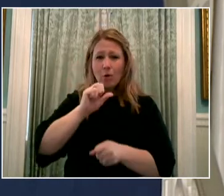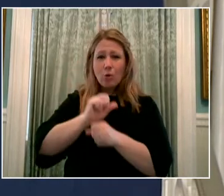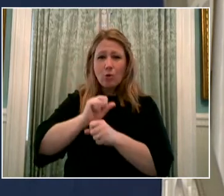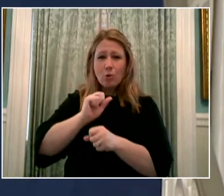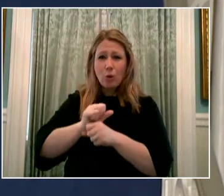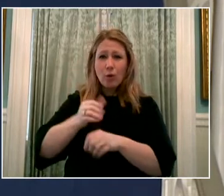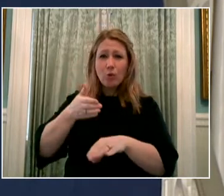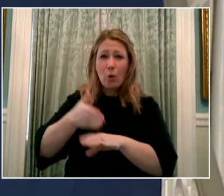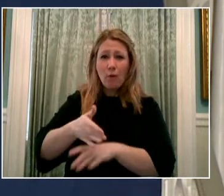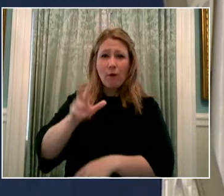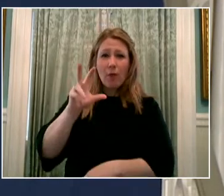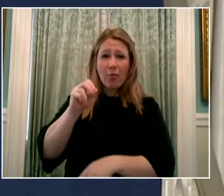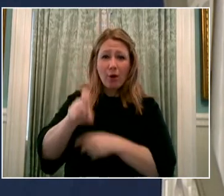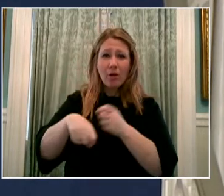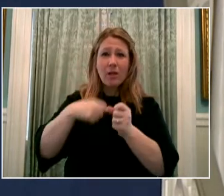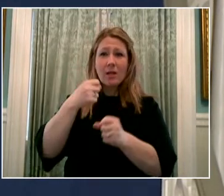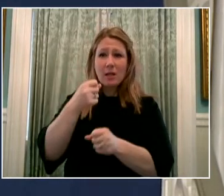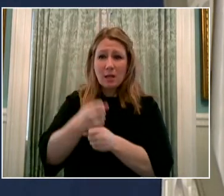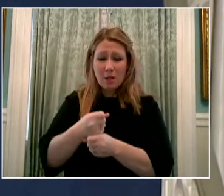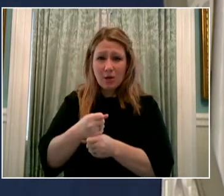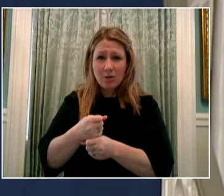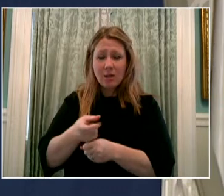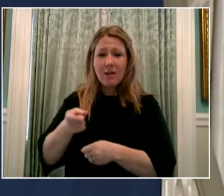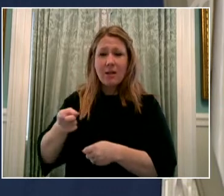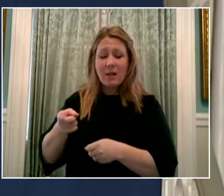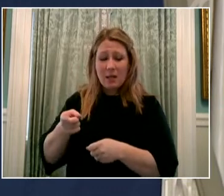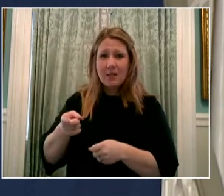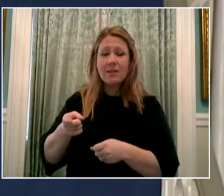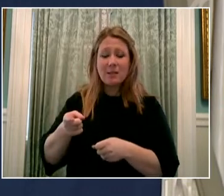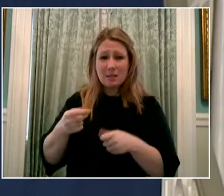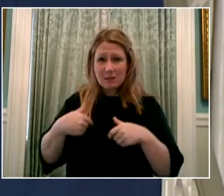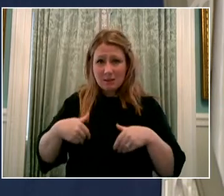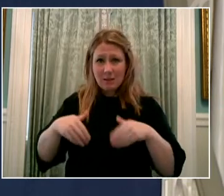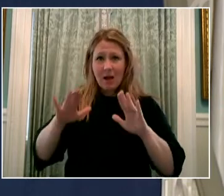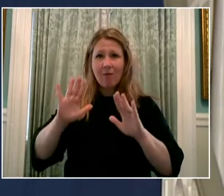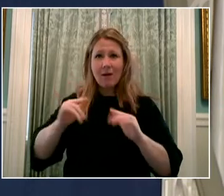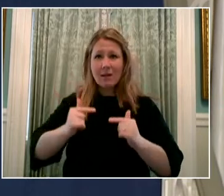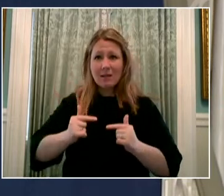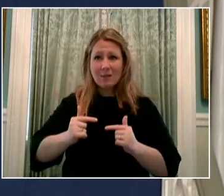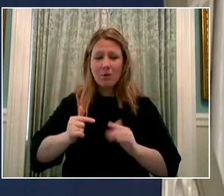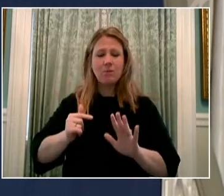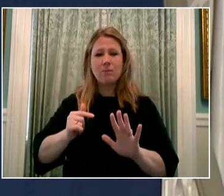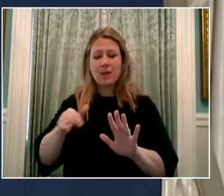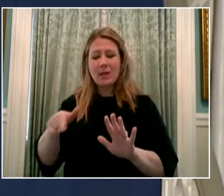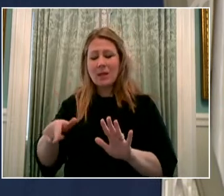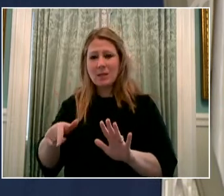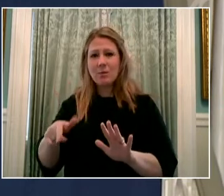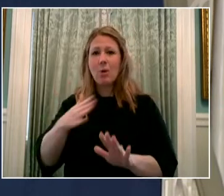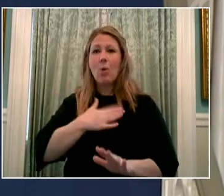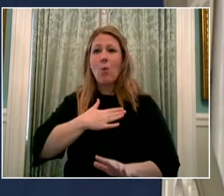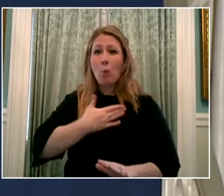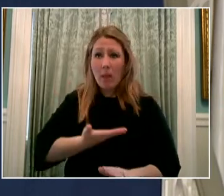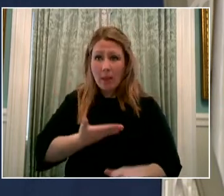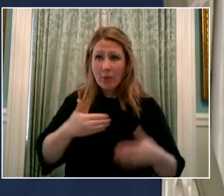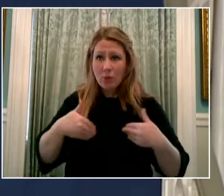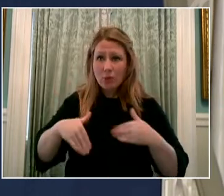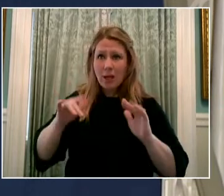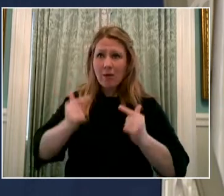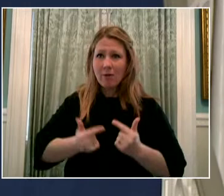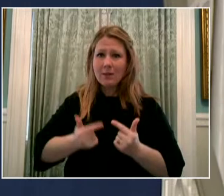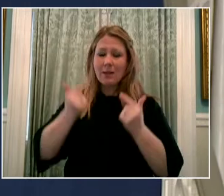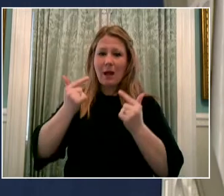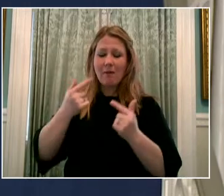the line for the city. I'm not taking that away. And I don't want a 30-year record all of a sudden to